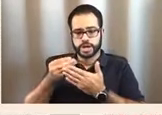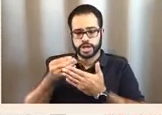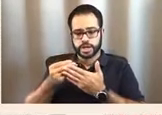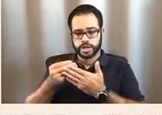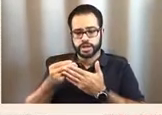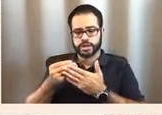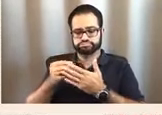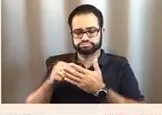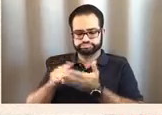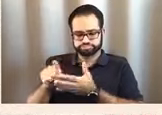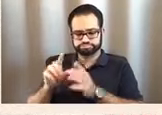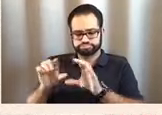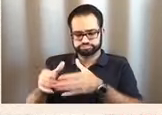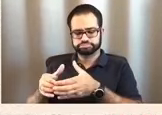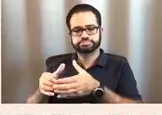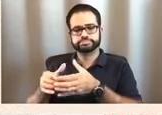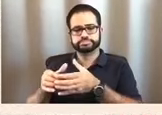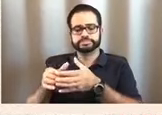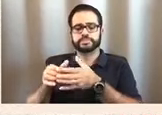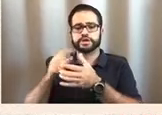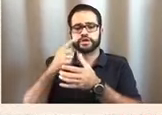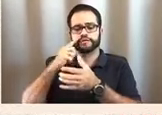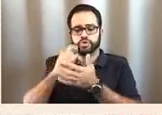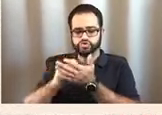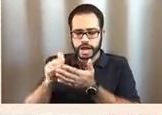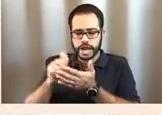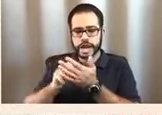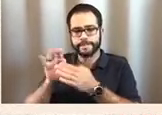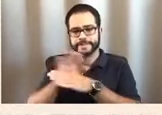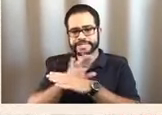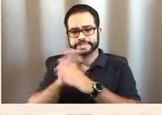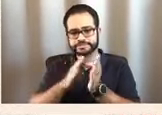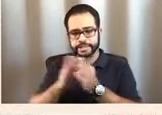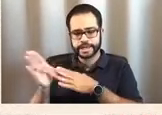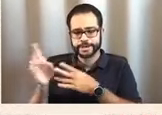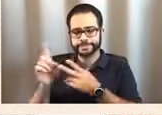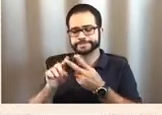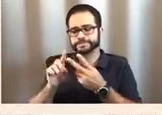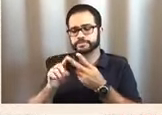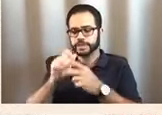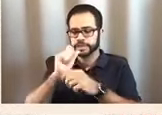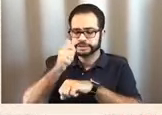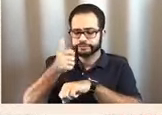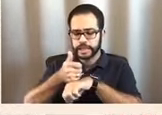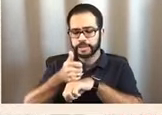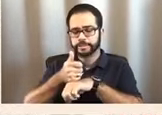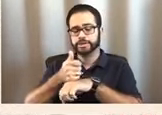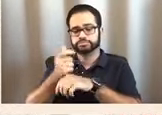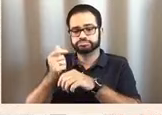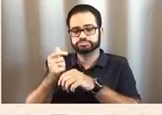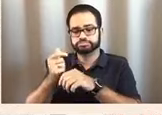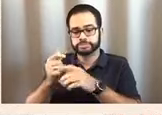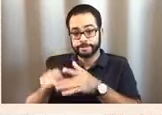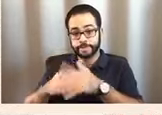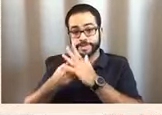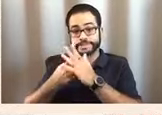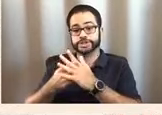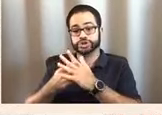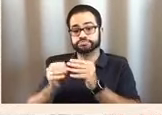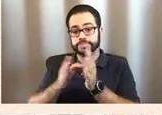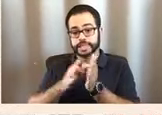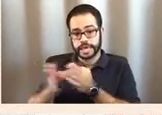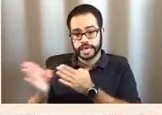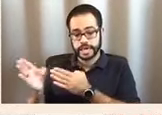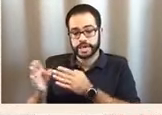to help with writing a business plan, developing an implementation plan. From beginning